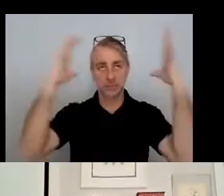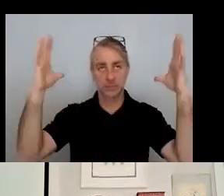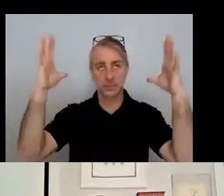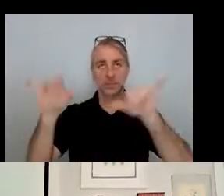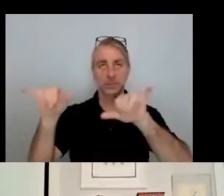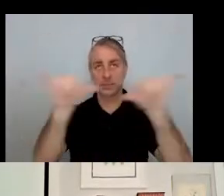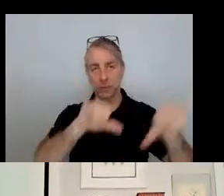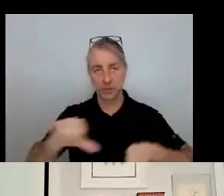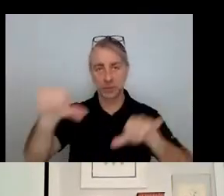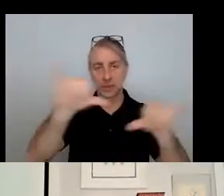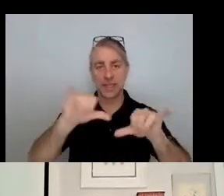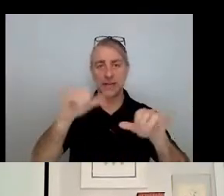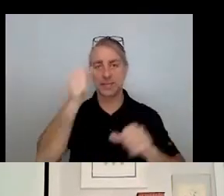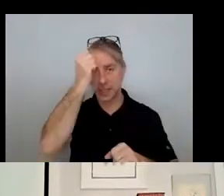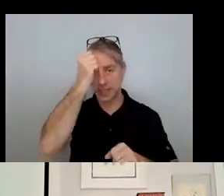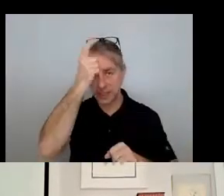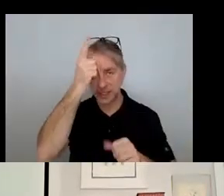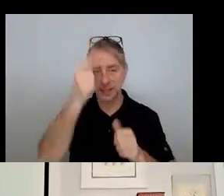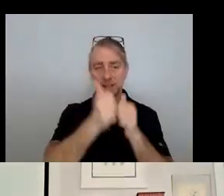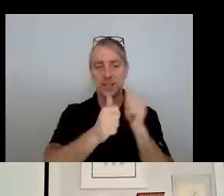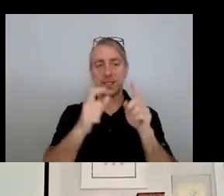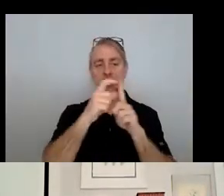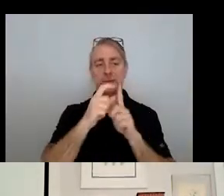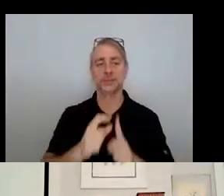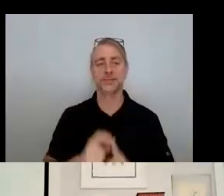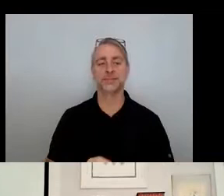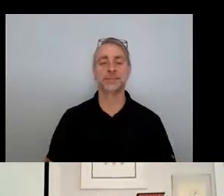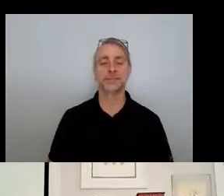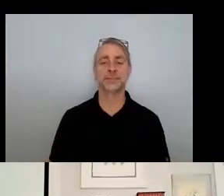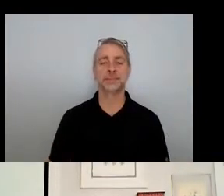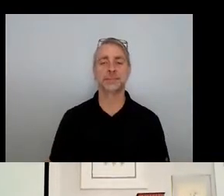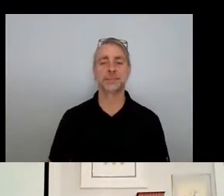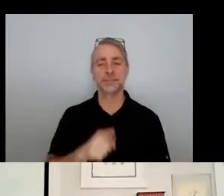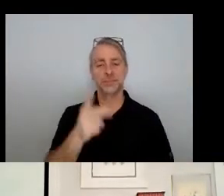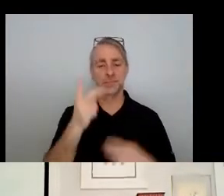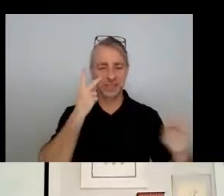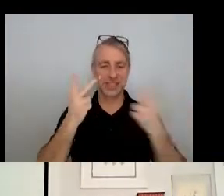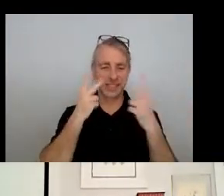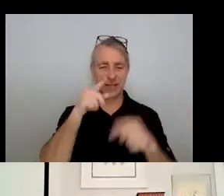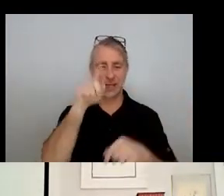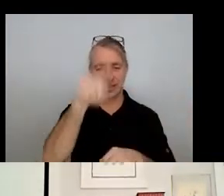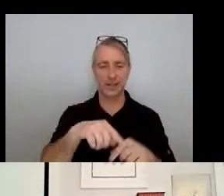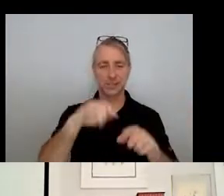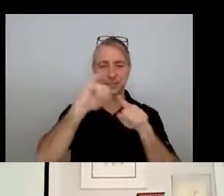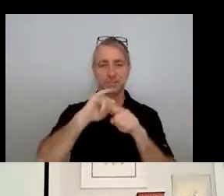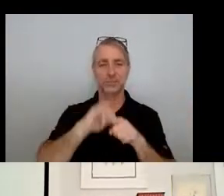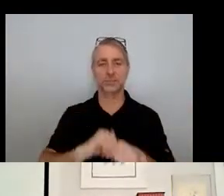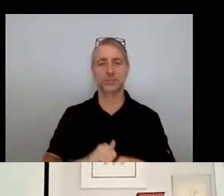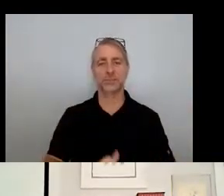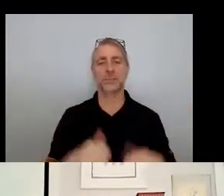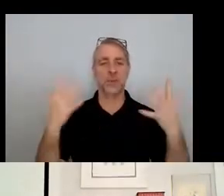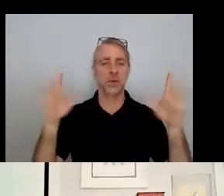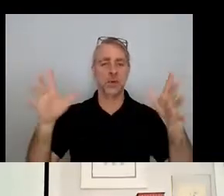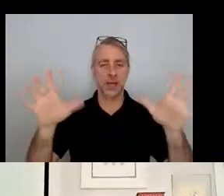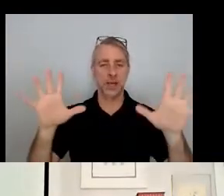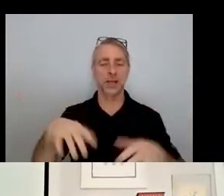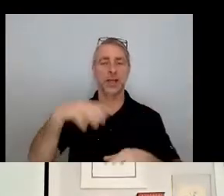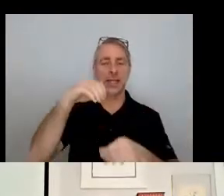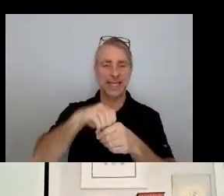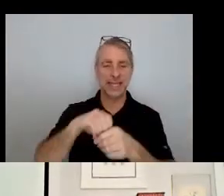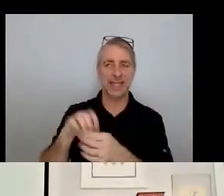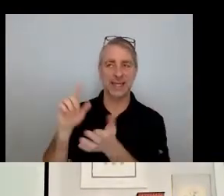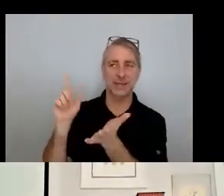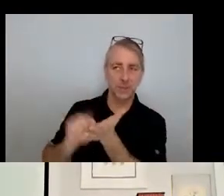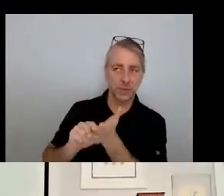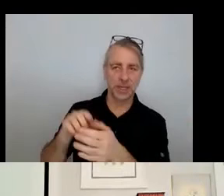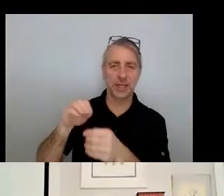and get on the same page. You hear typically all these different terms referred to in the literature. We